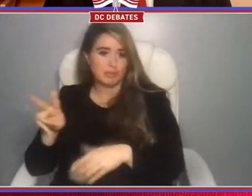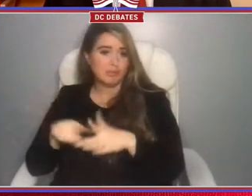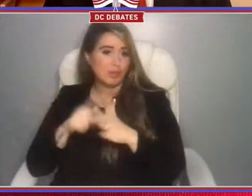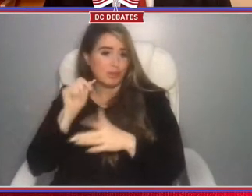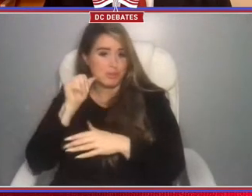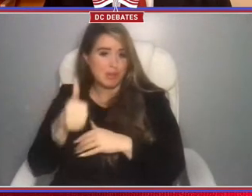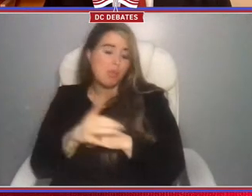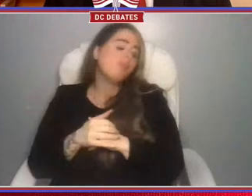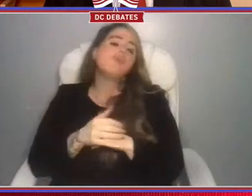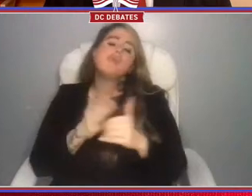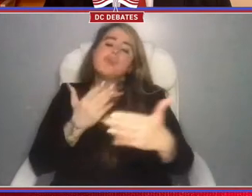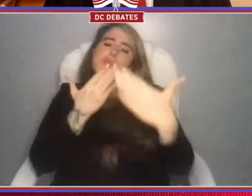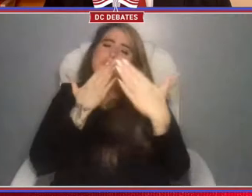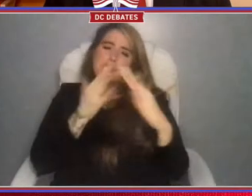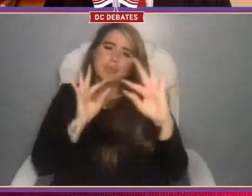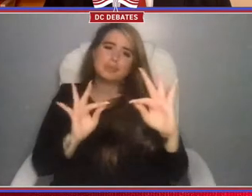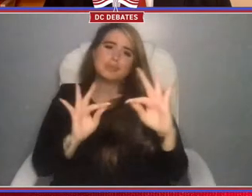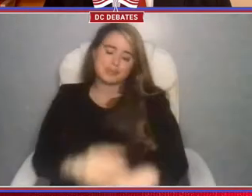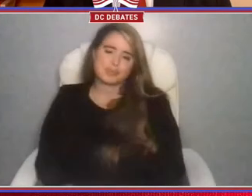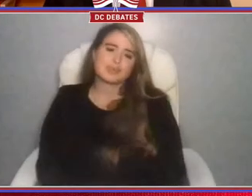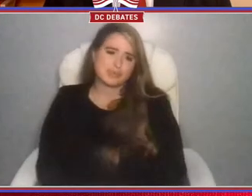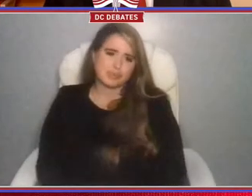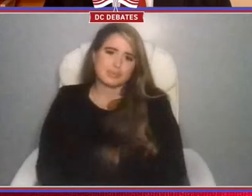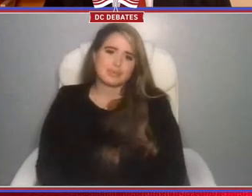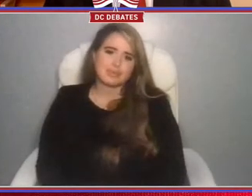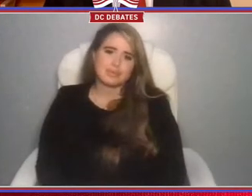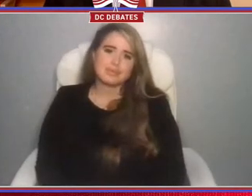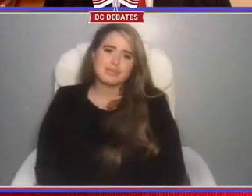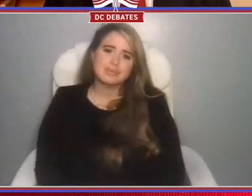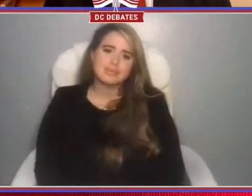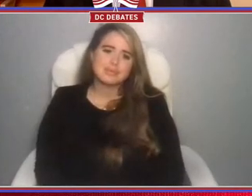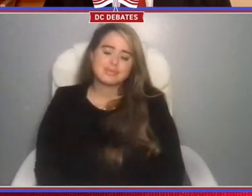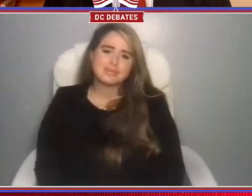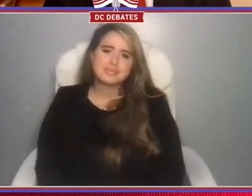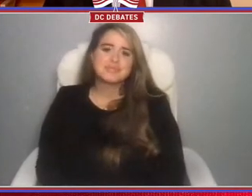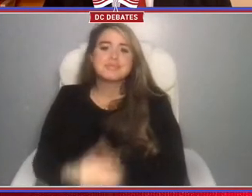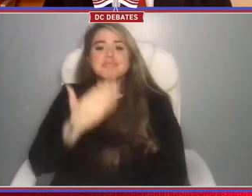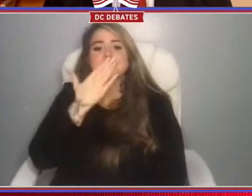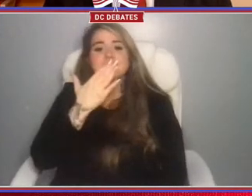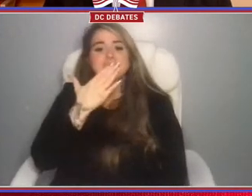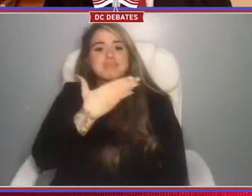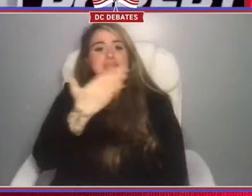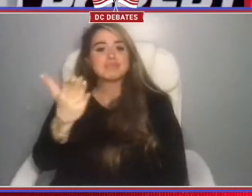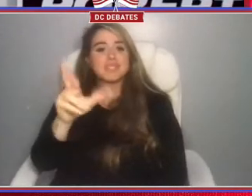White. Thank you. Thank you. And Robert White.